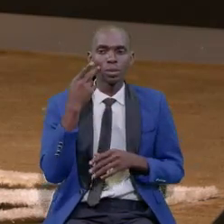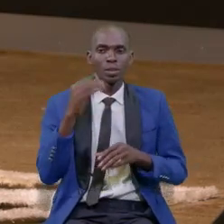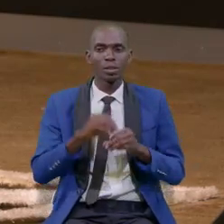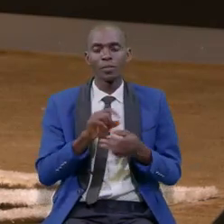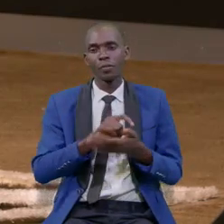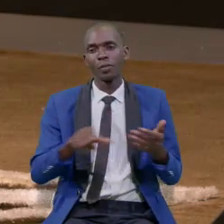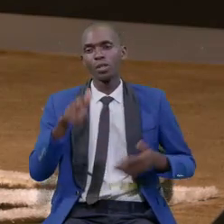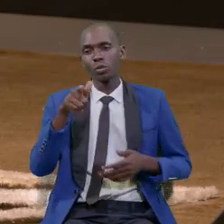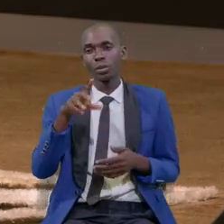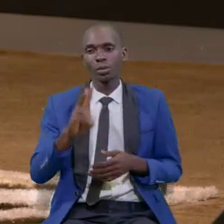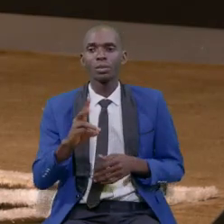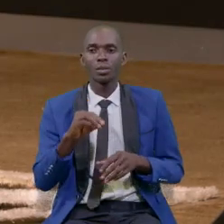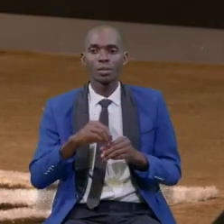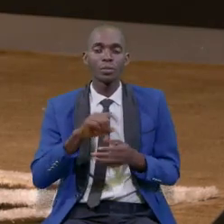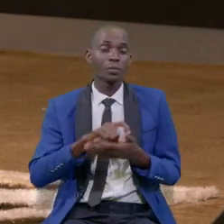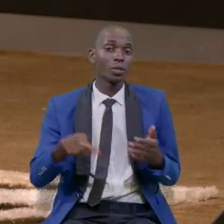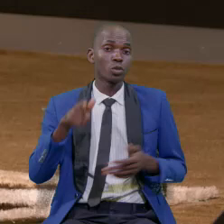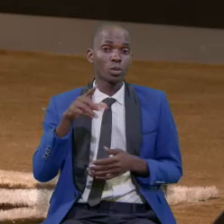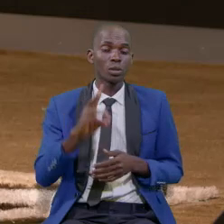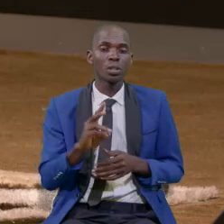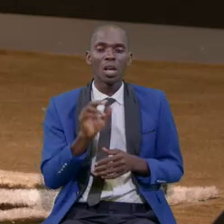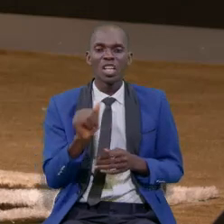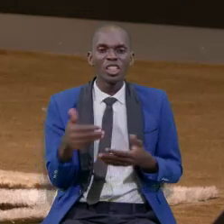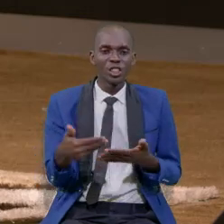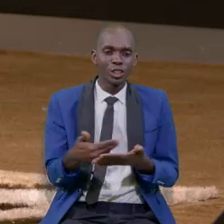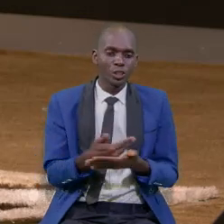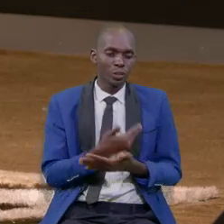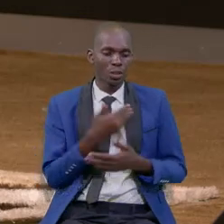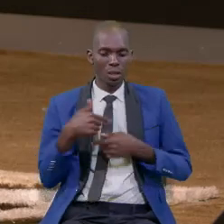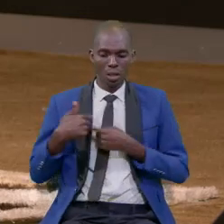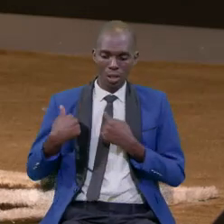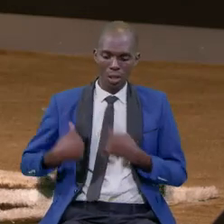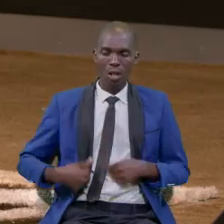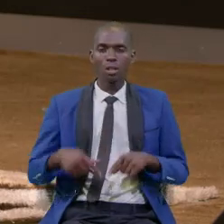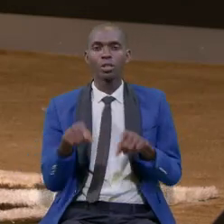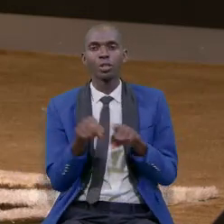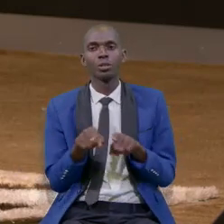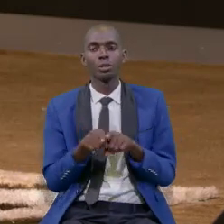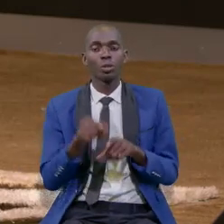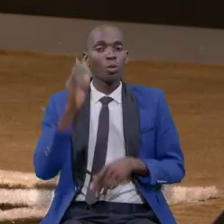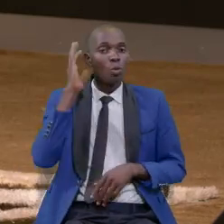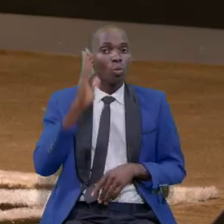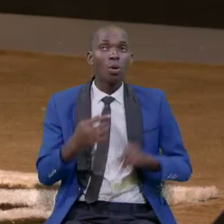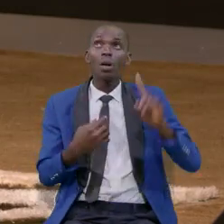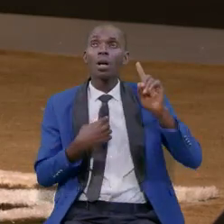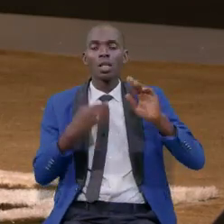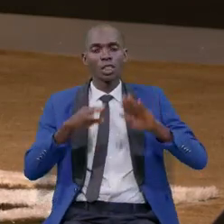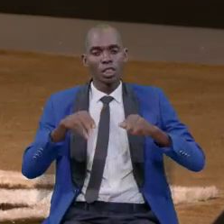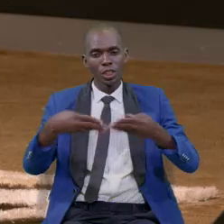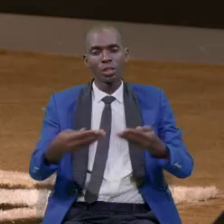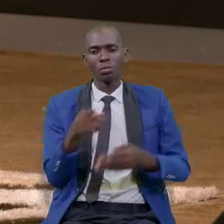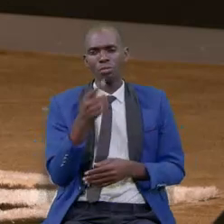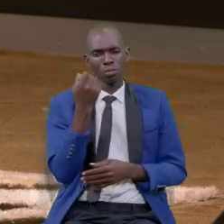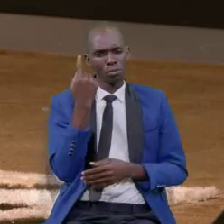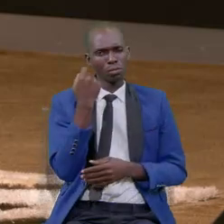26. In verse 26, a new heart also will I give you.